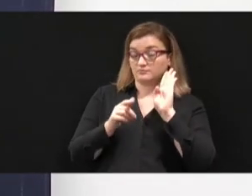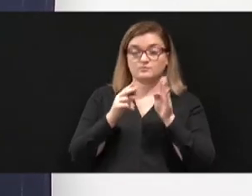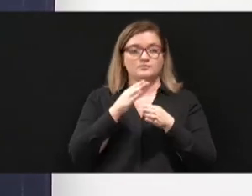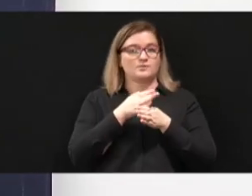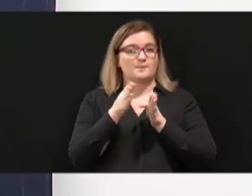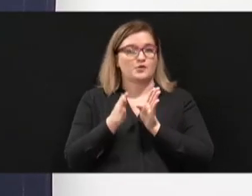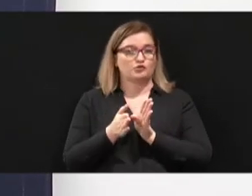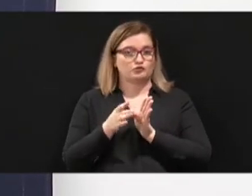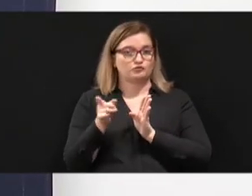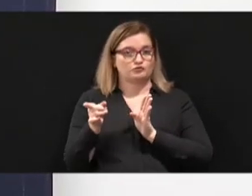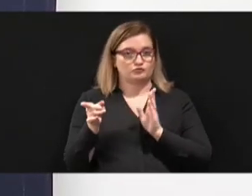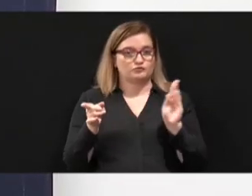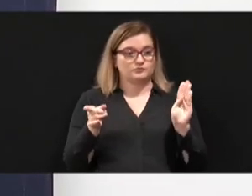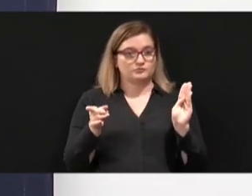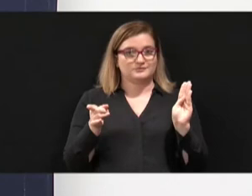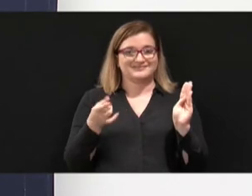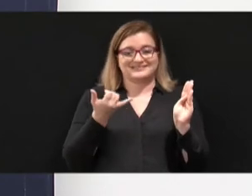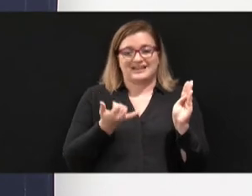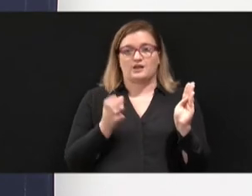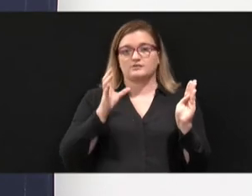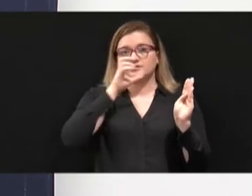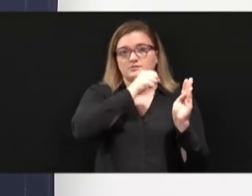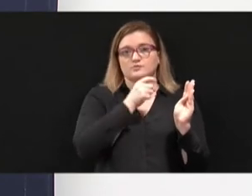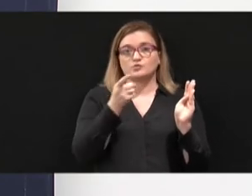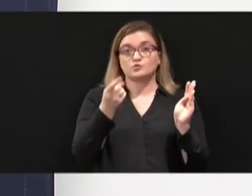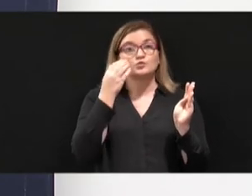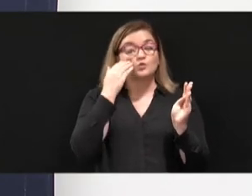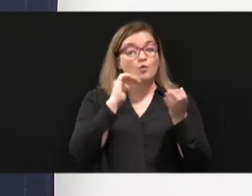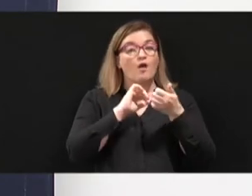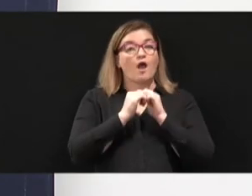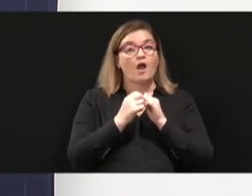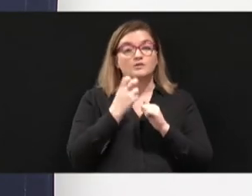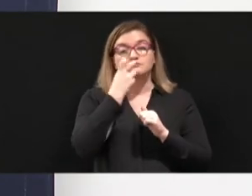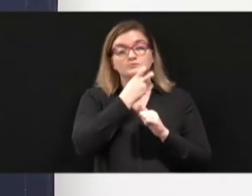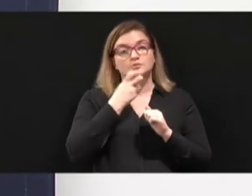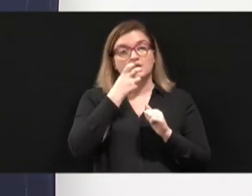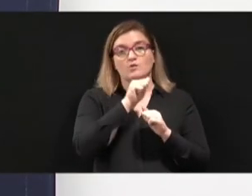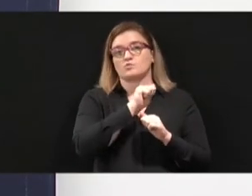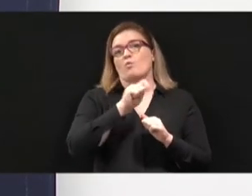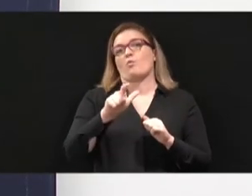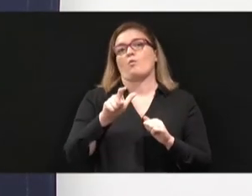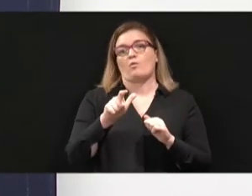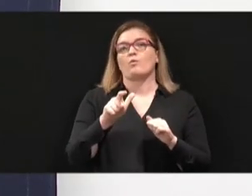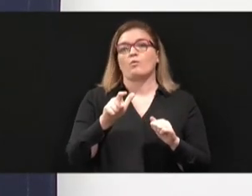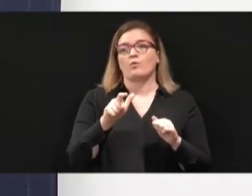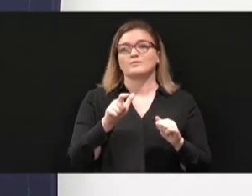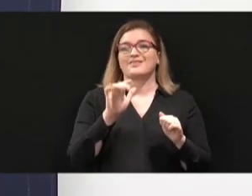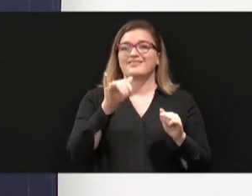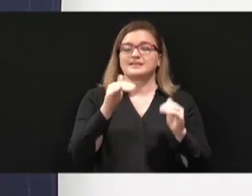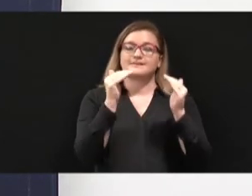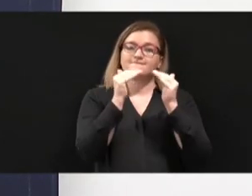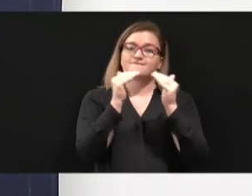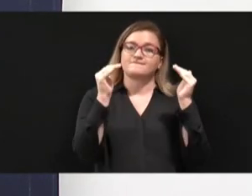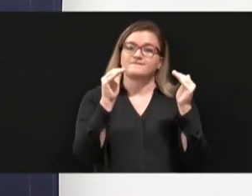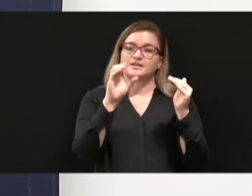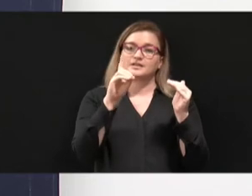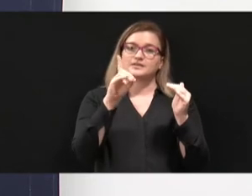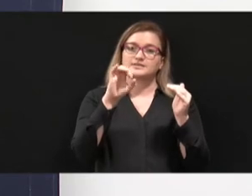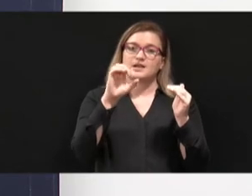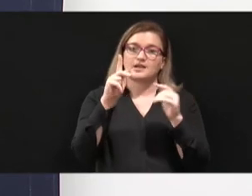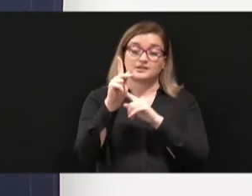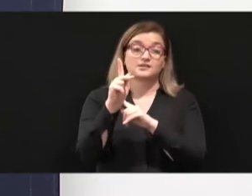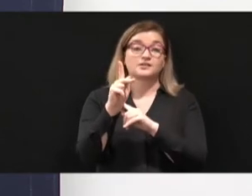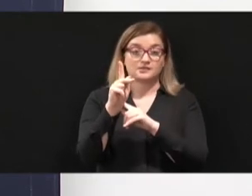it is assumed by us that you now know how to pronounce all of those. So that's a fair deck because we very quickly with